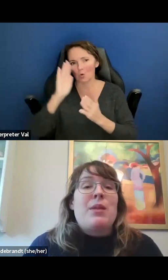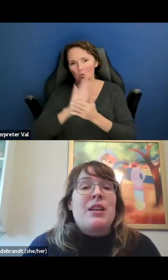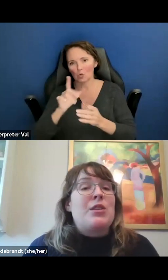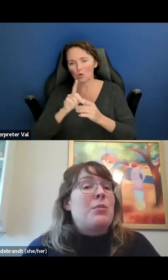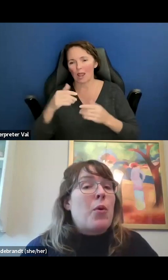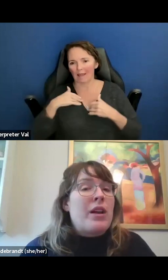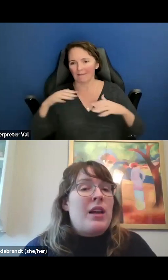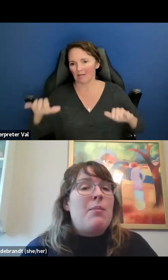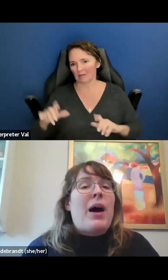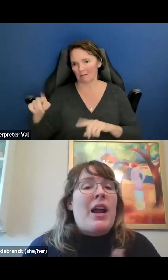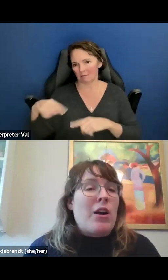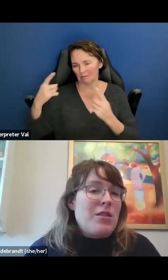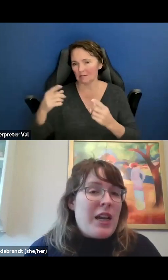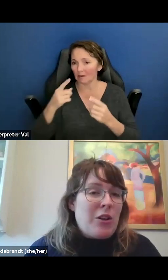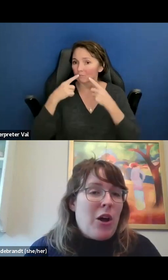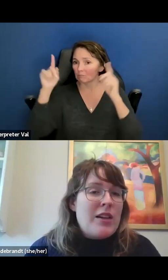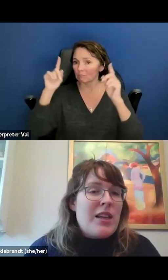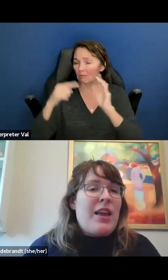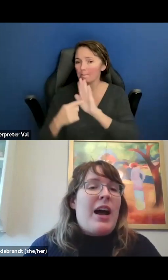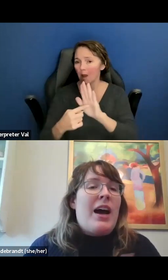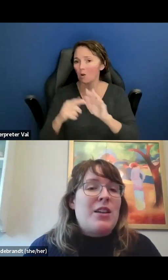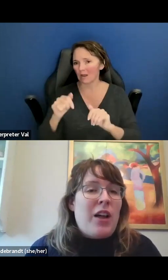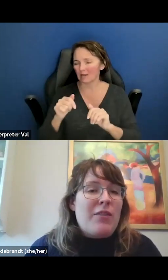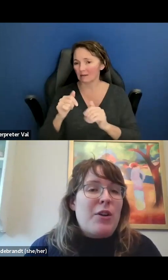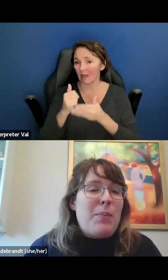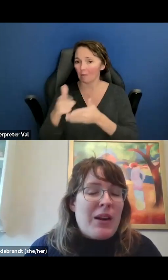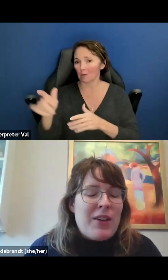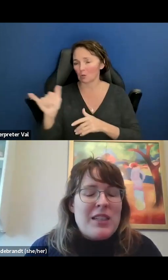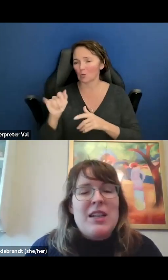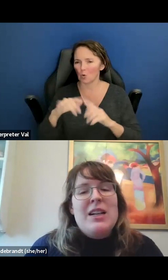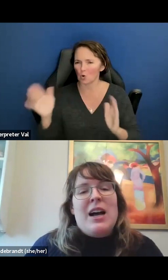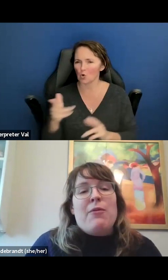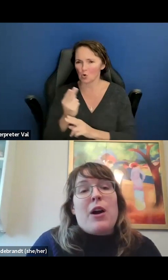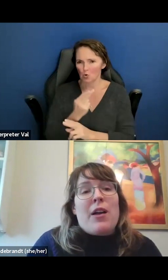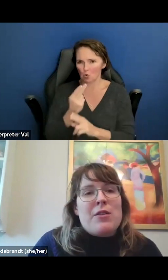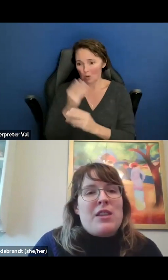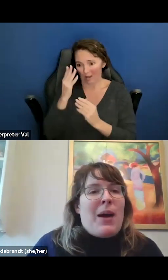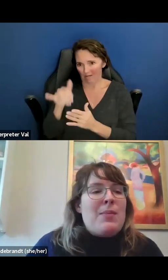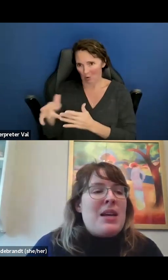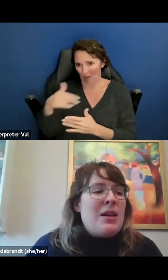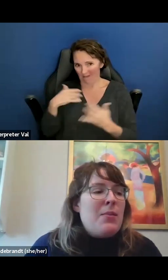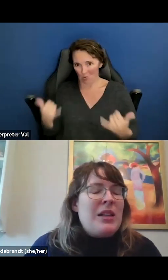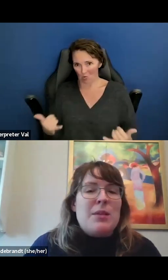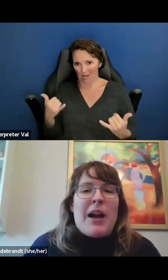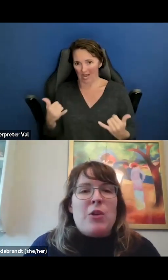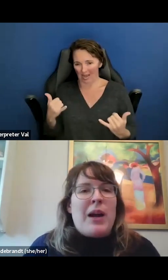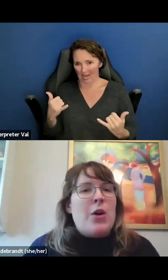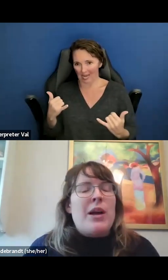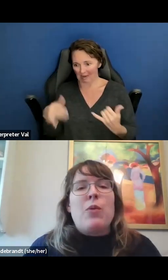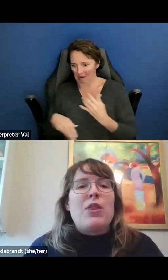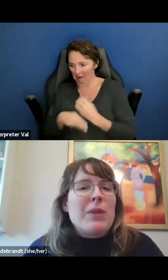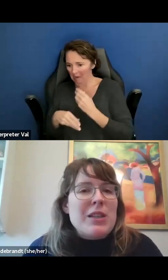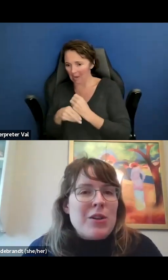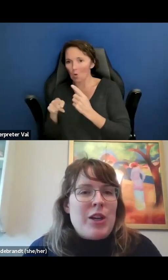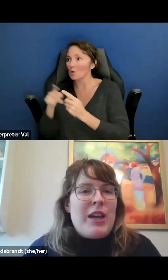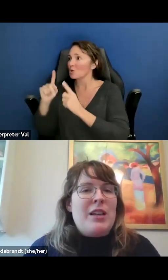advocacy is something that is supported by our state laws and that has a lot of good benefits. For others, they might be inspired by